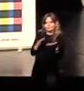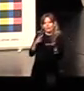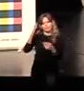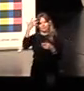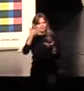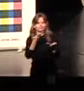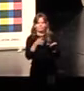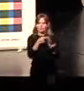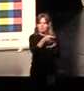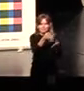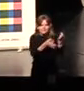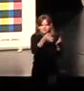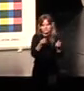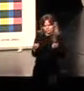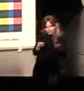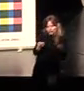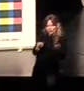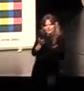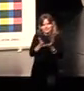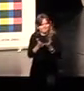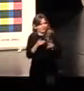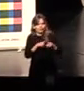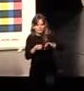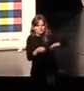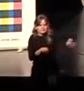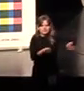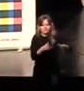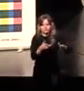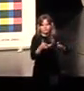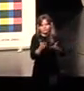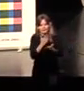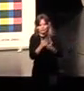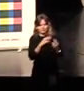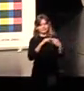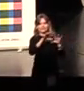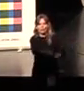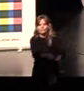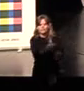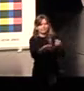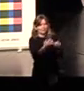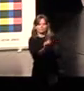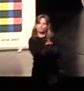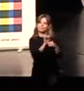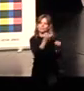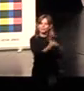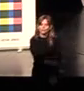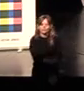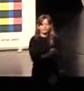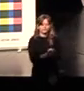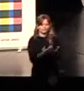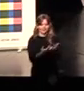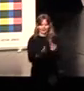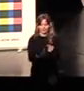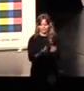politieke proces was uit insuline necessary to ooit even woorden met houten move power back in the direction of